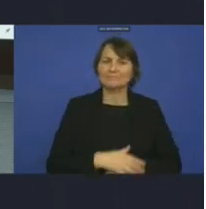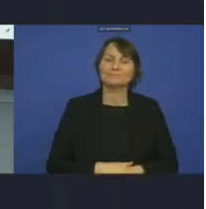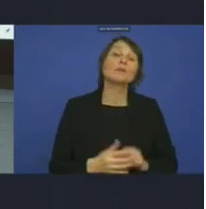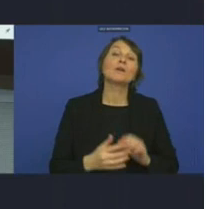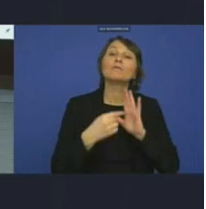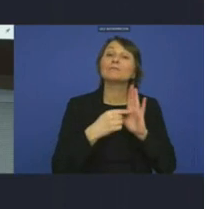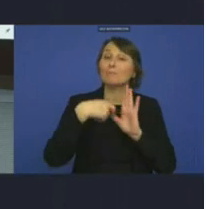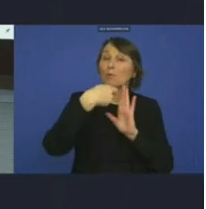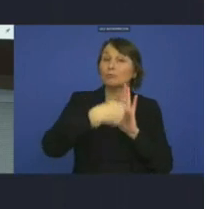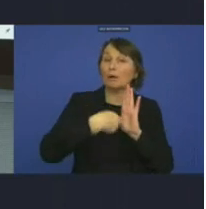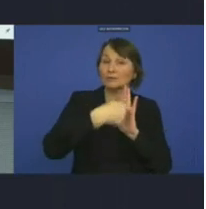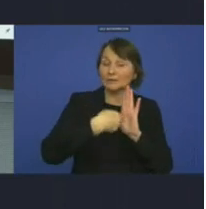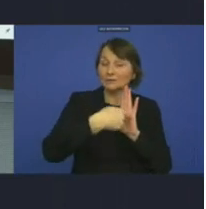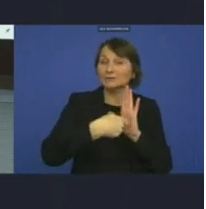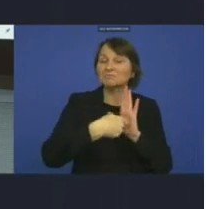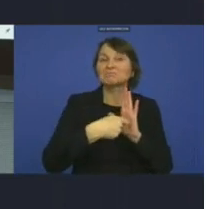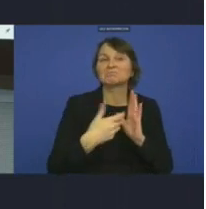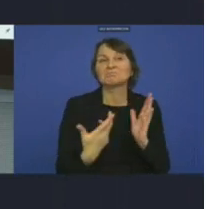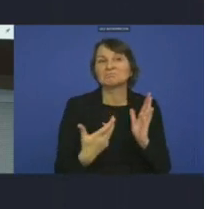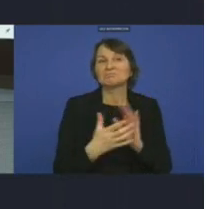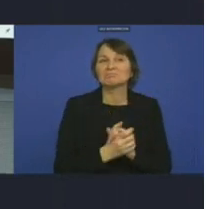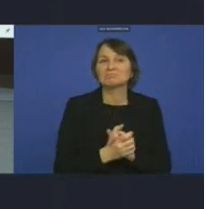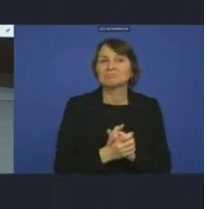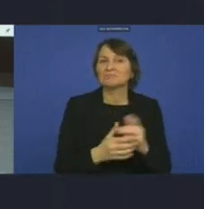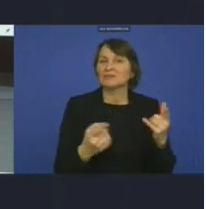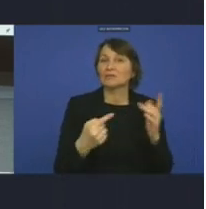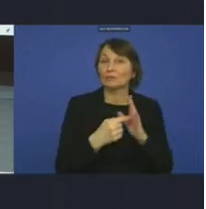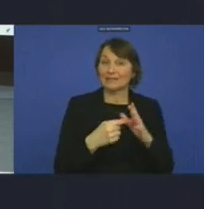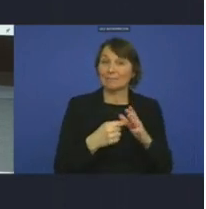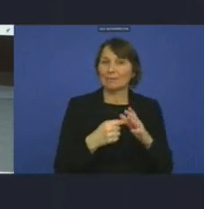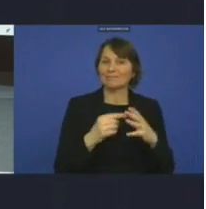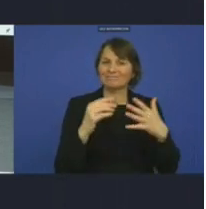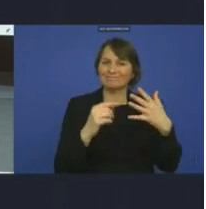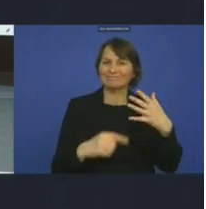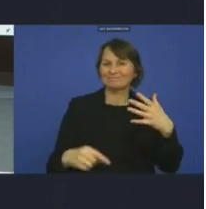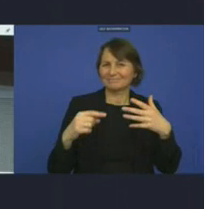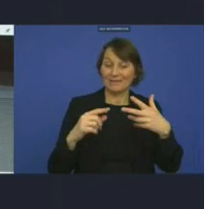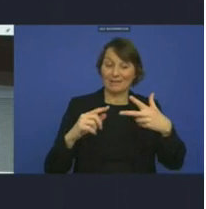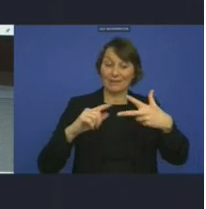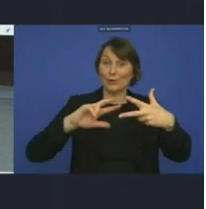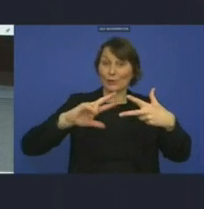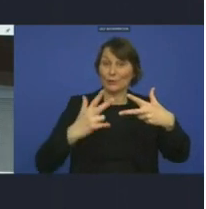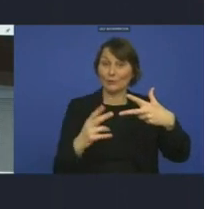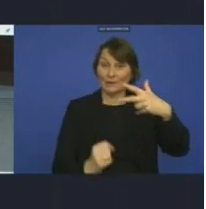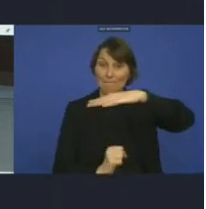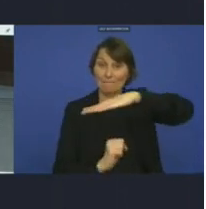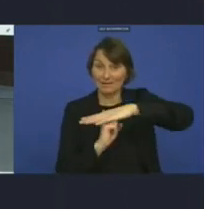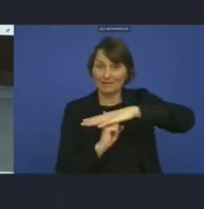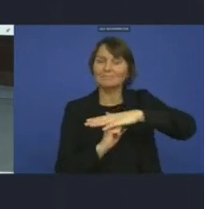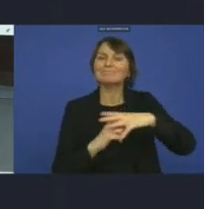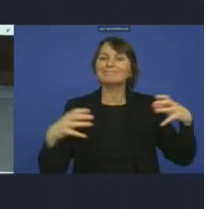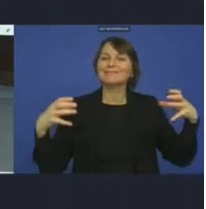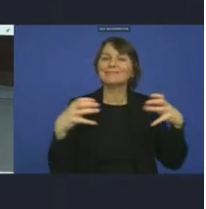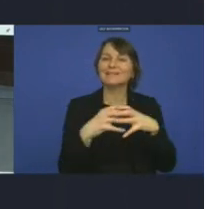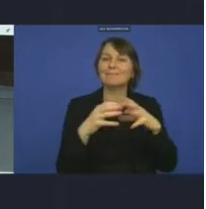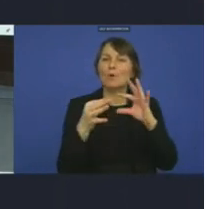teaming for a holistic approach, for instance, the third pillar, which would be very important in Erasmus Plus,